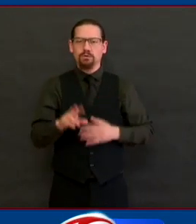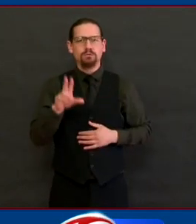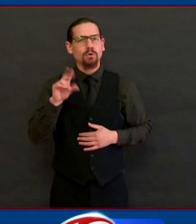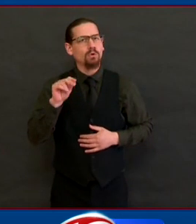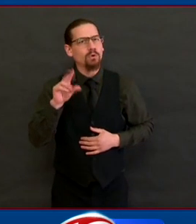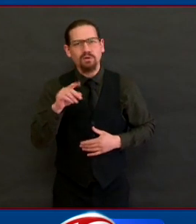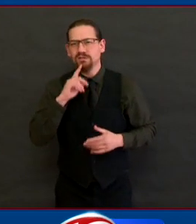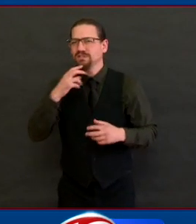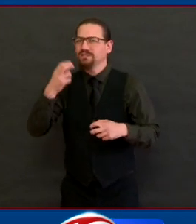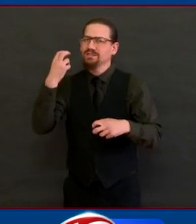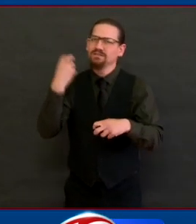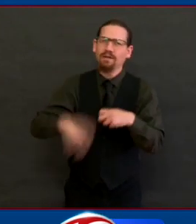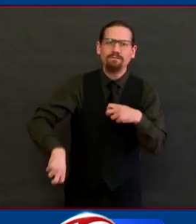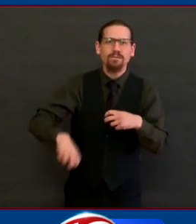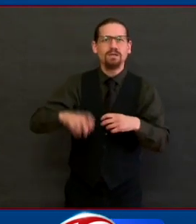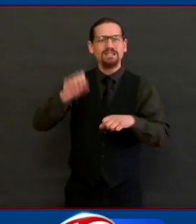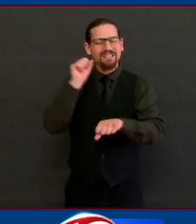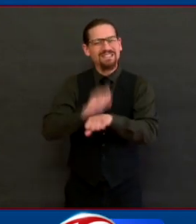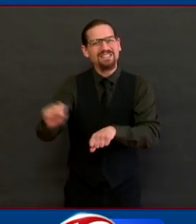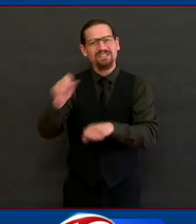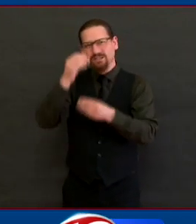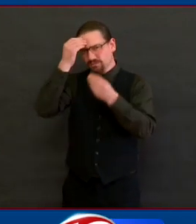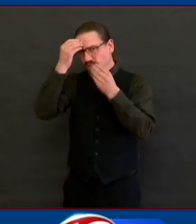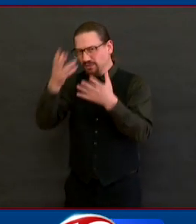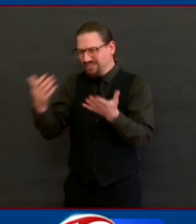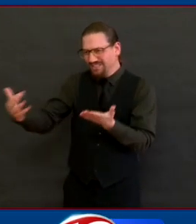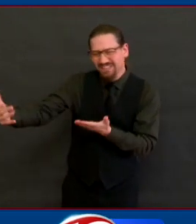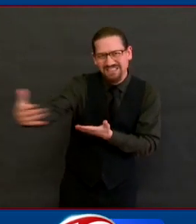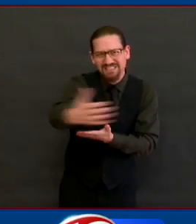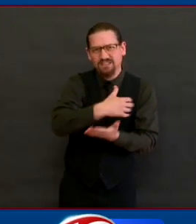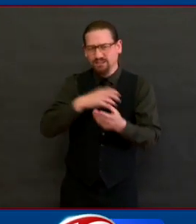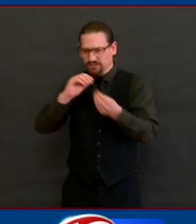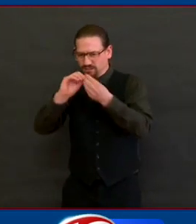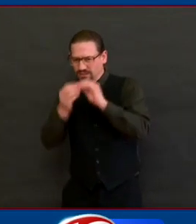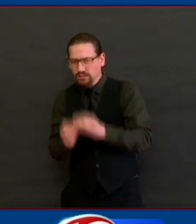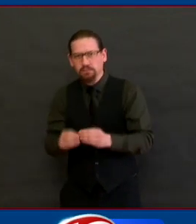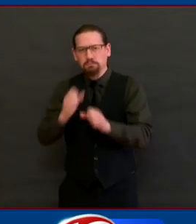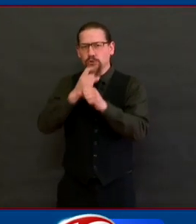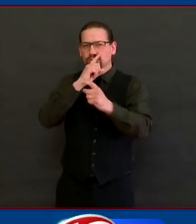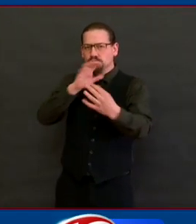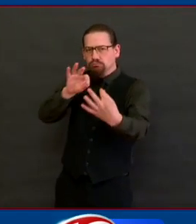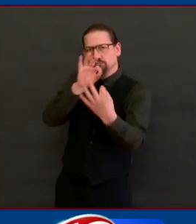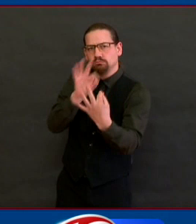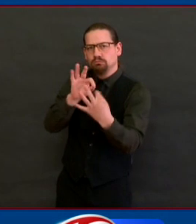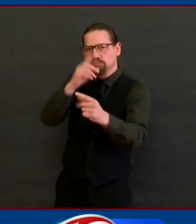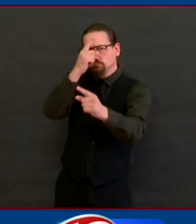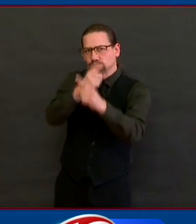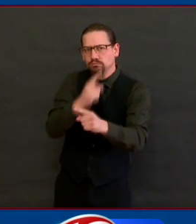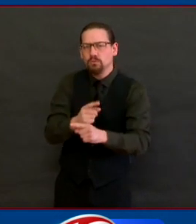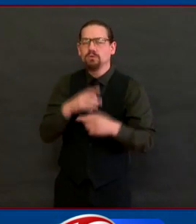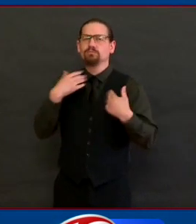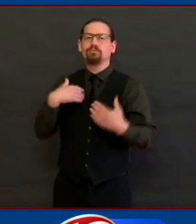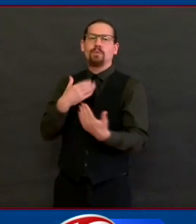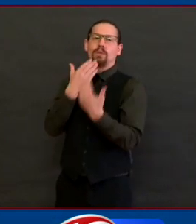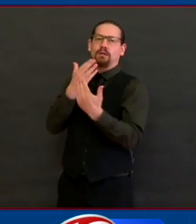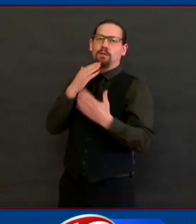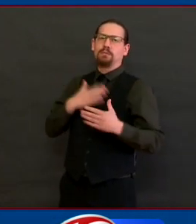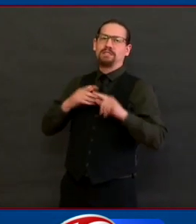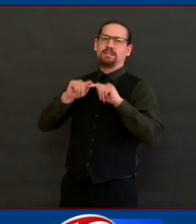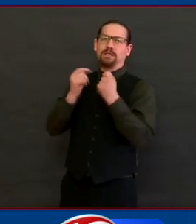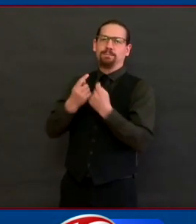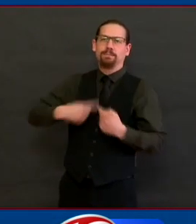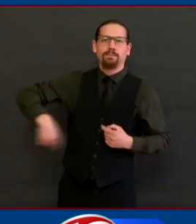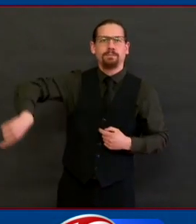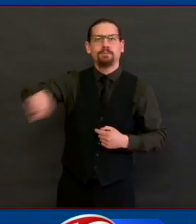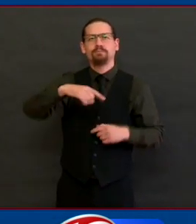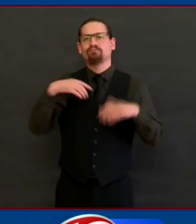have said I wanted to be transparent and fact-based. I want to give you, the people of Rhode Island, the facts that you need and deserve to